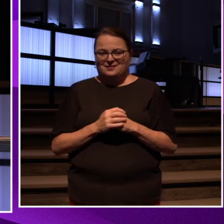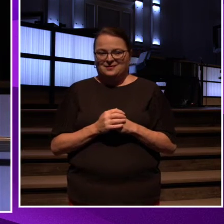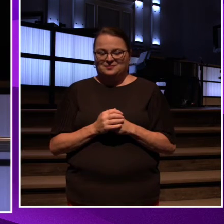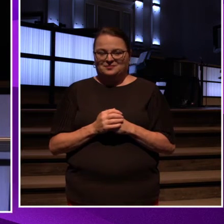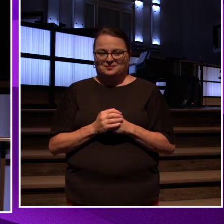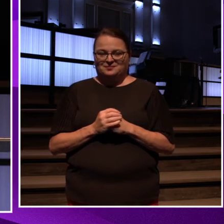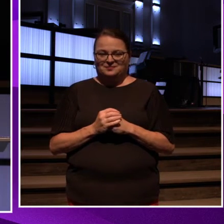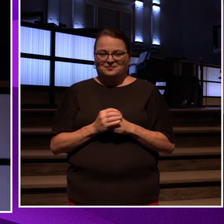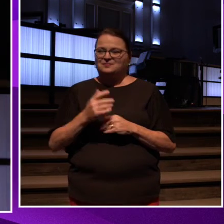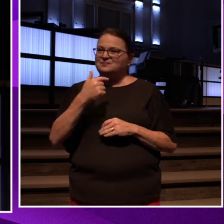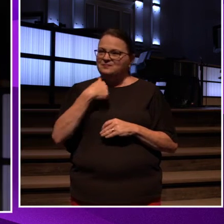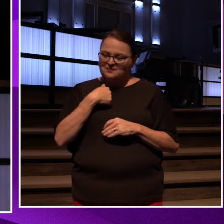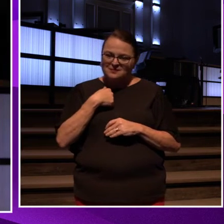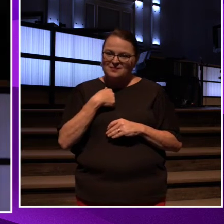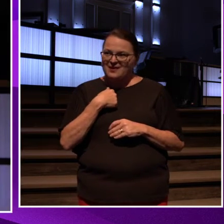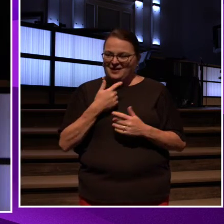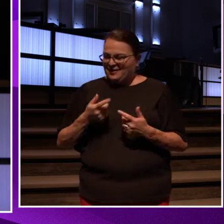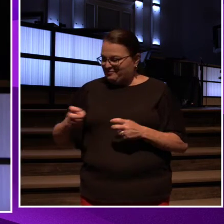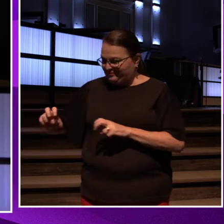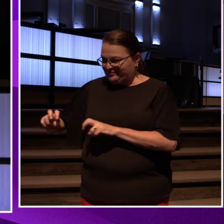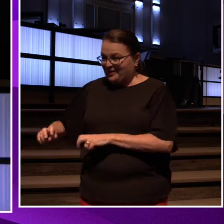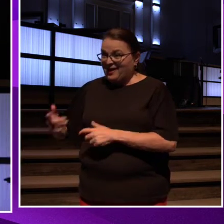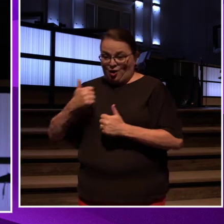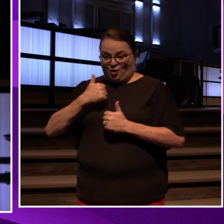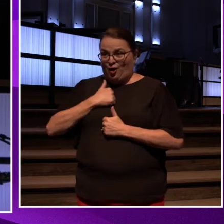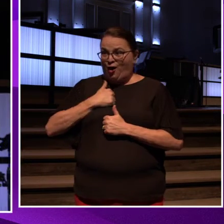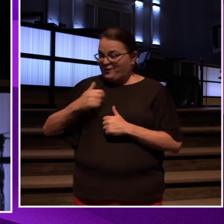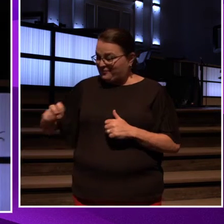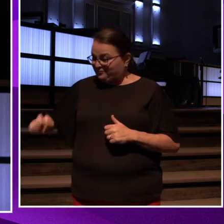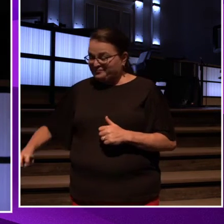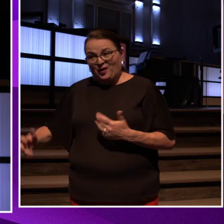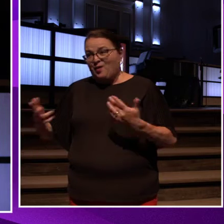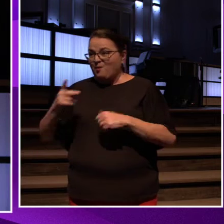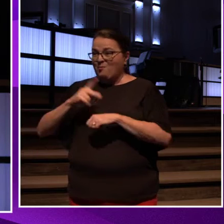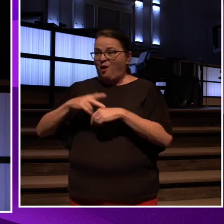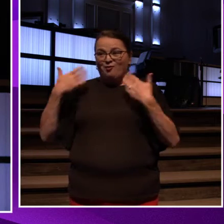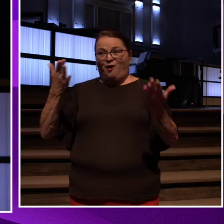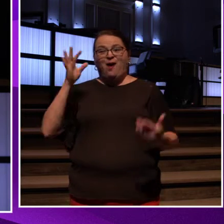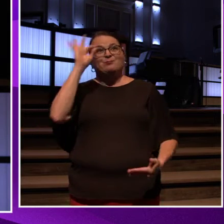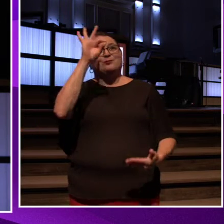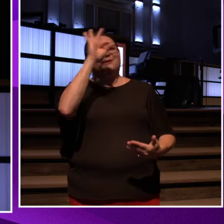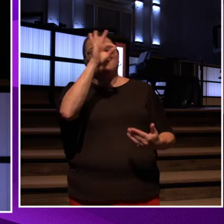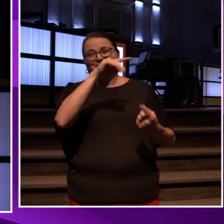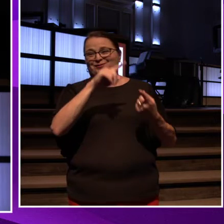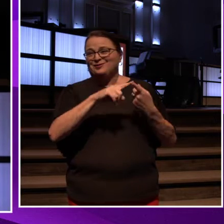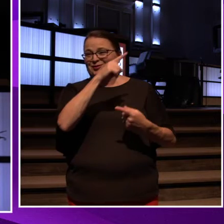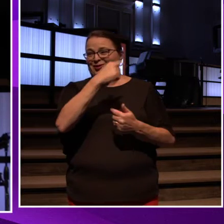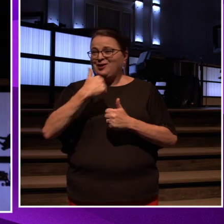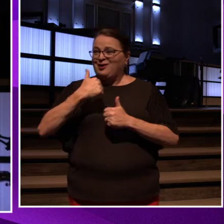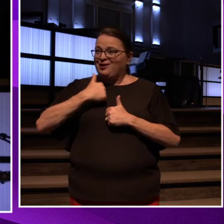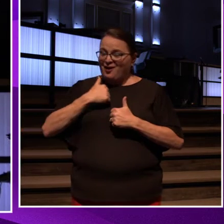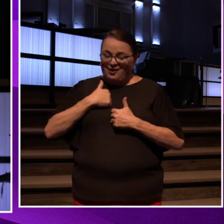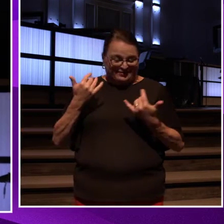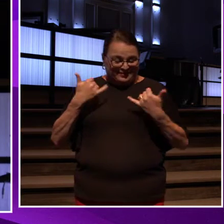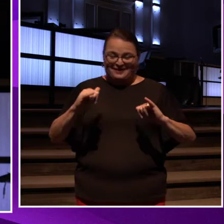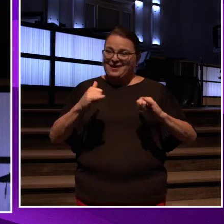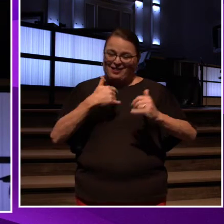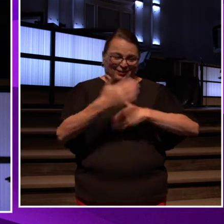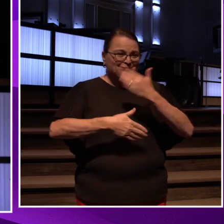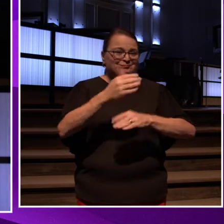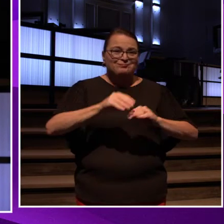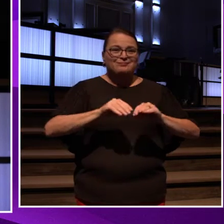I'm sitting here, I'm chained to these guards, and they're getting to hear it, so praise God. The gospel's advancing. All